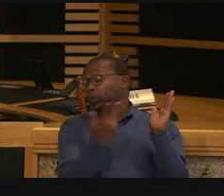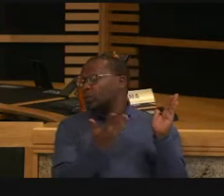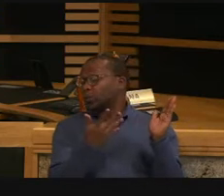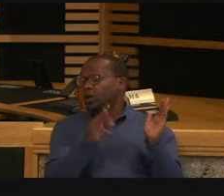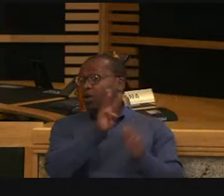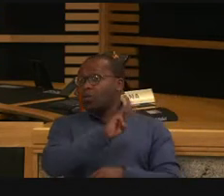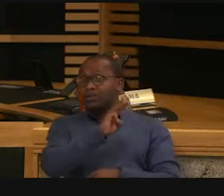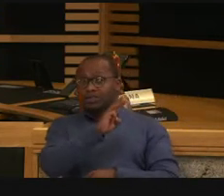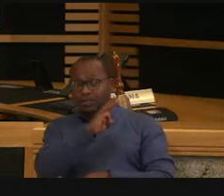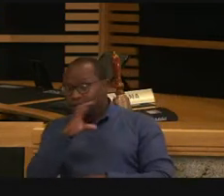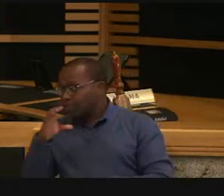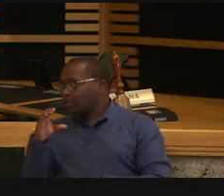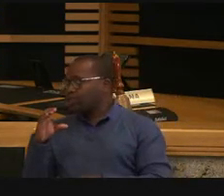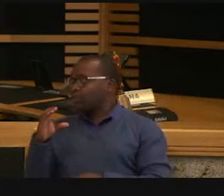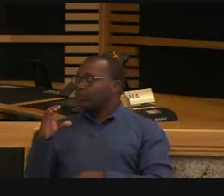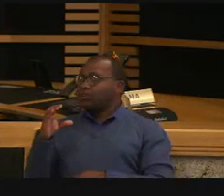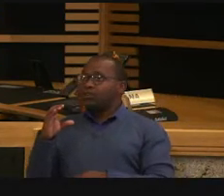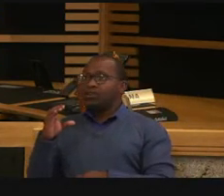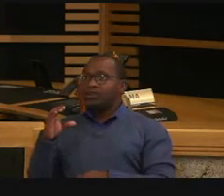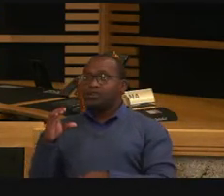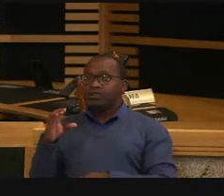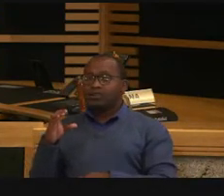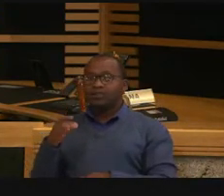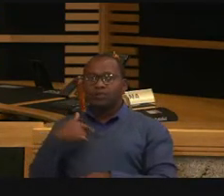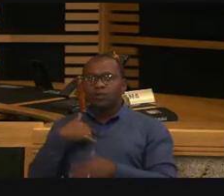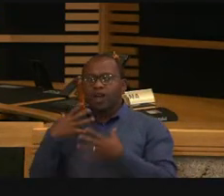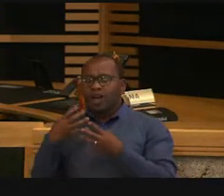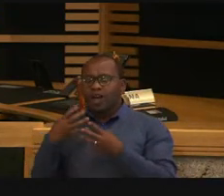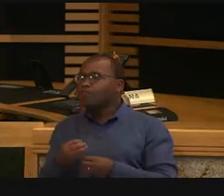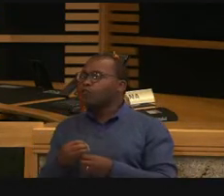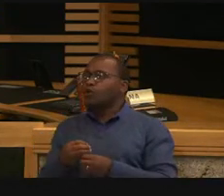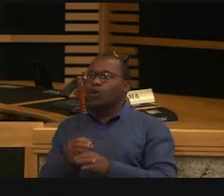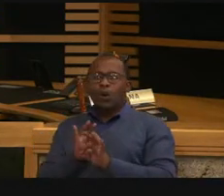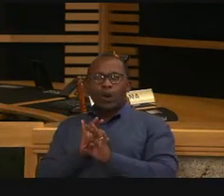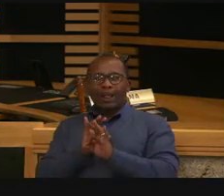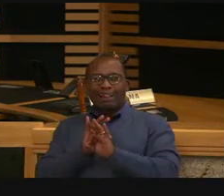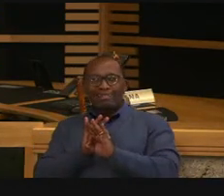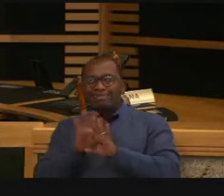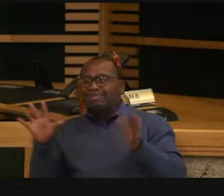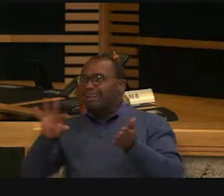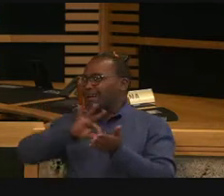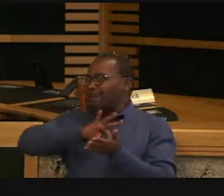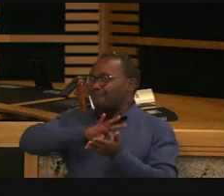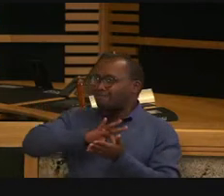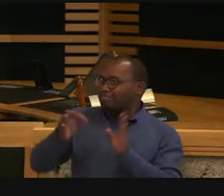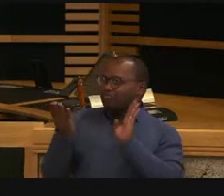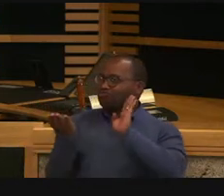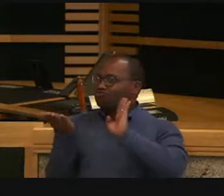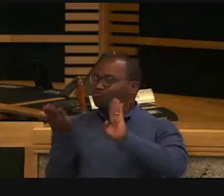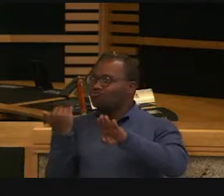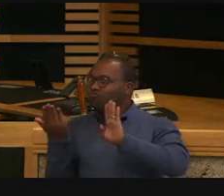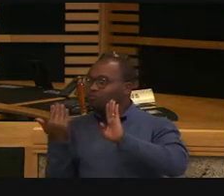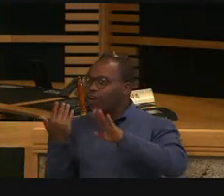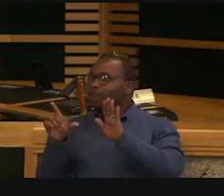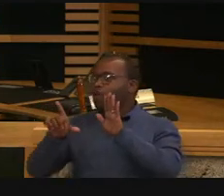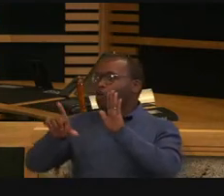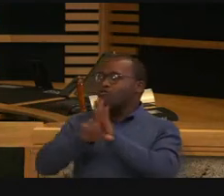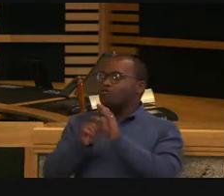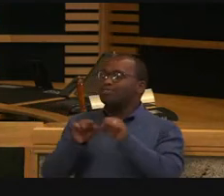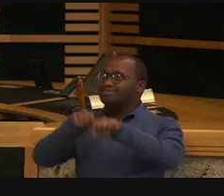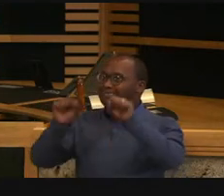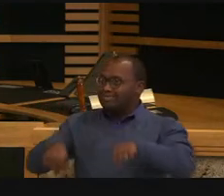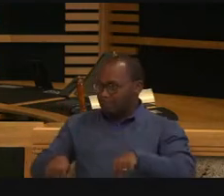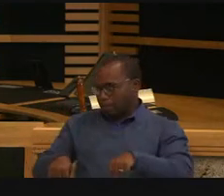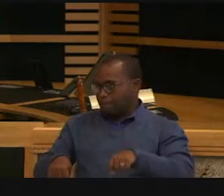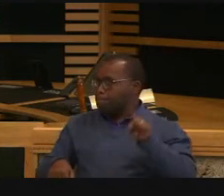have a 24/7 fully resourced, successful traffic law enforcement system that works. Their overall road